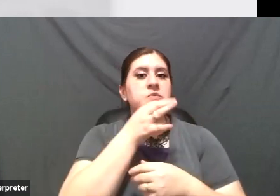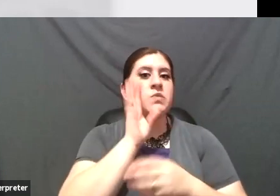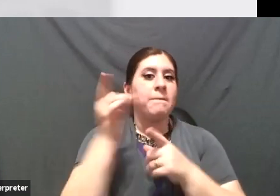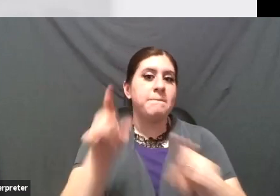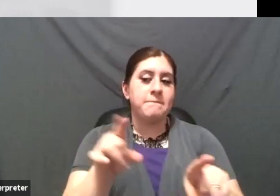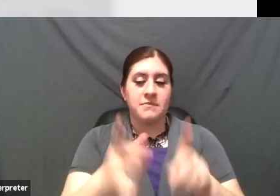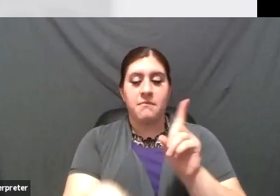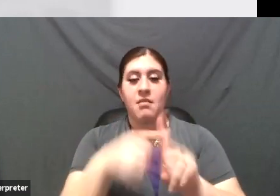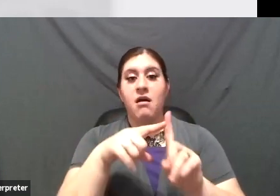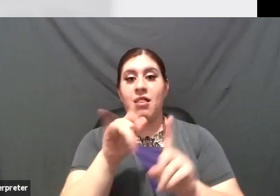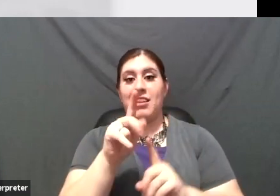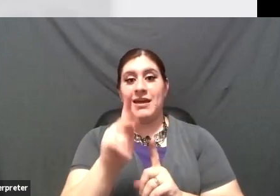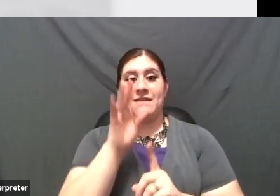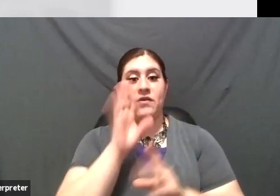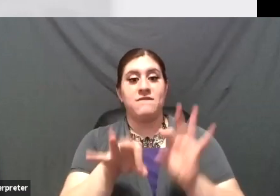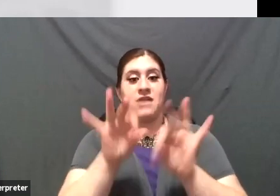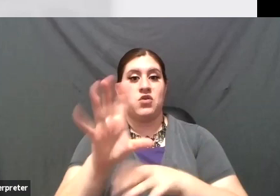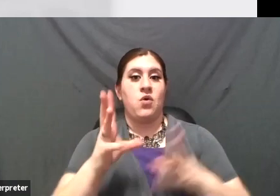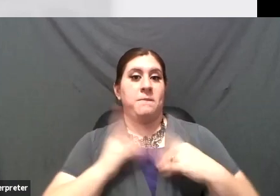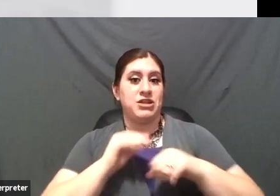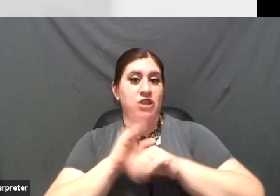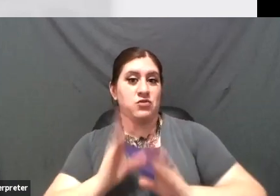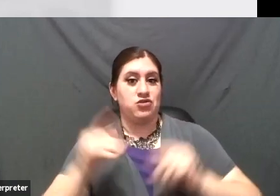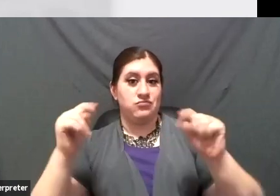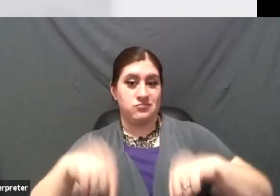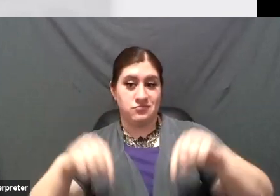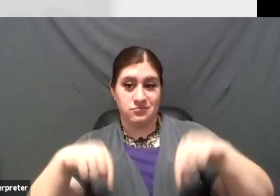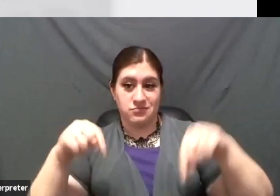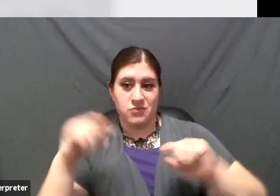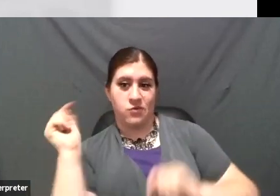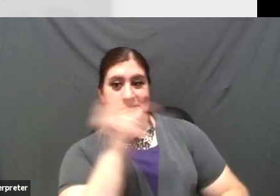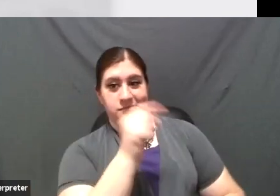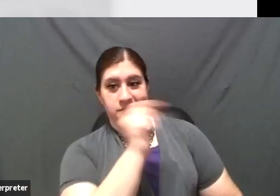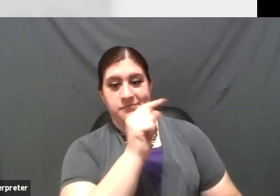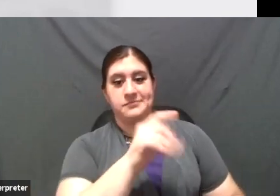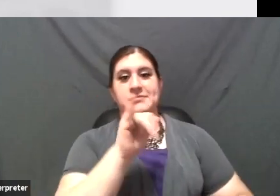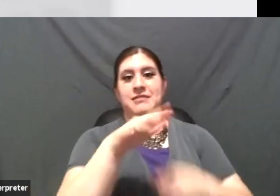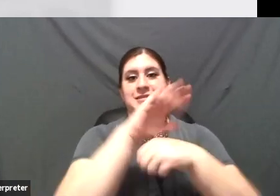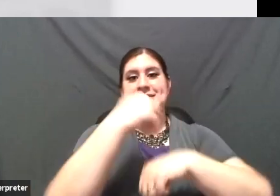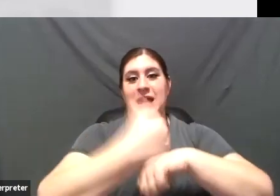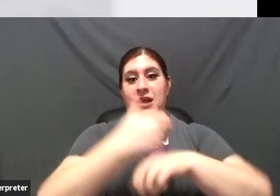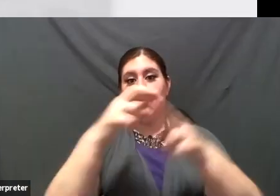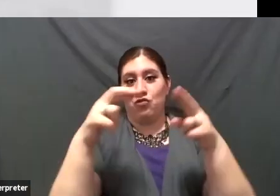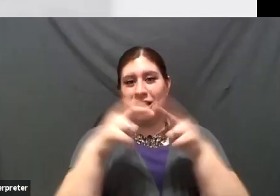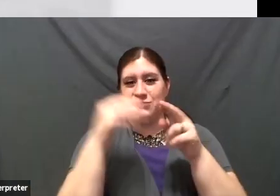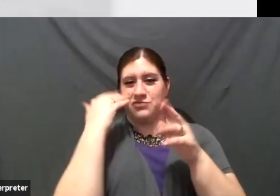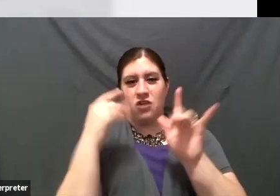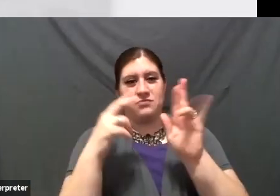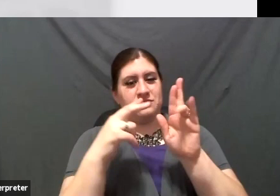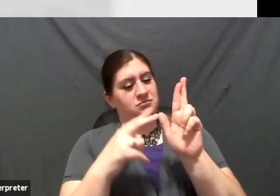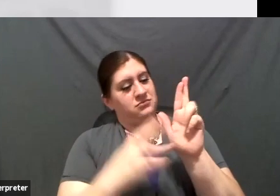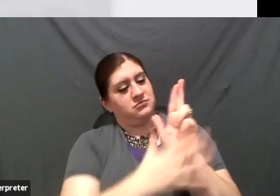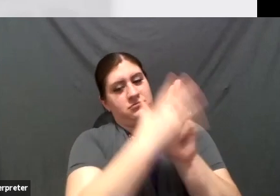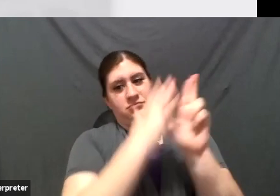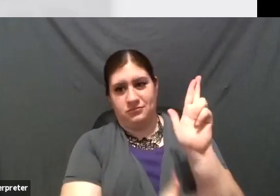also the link to find your admission counselors below. They're set up by region. So if you have any admission questions, contact